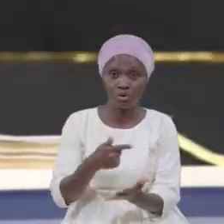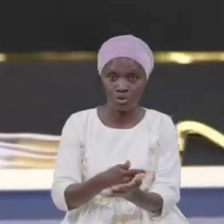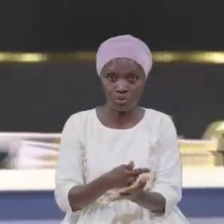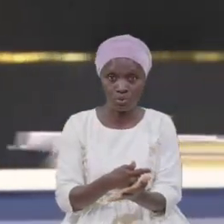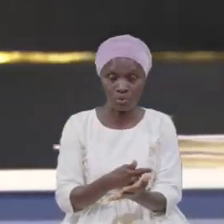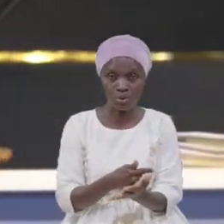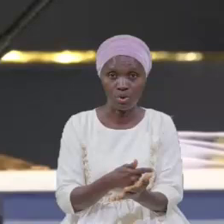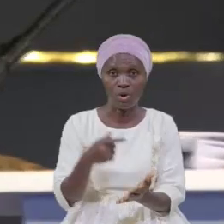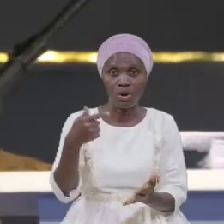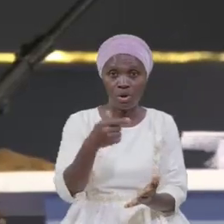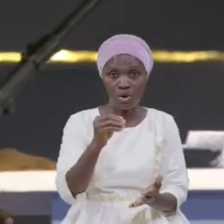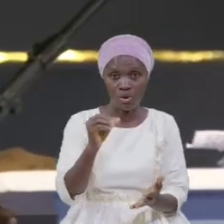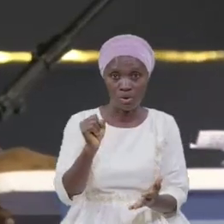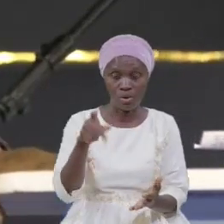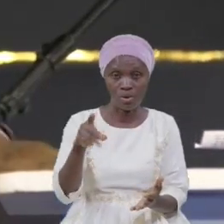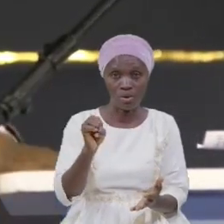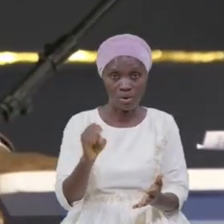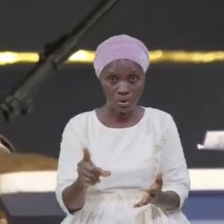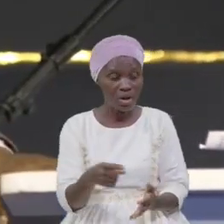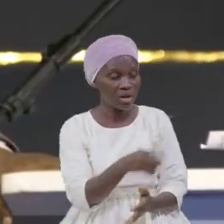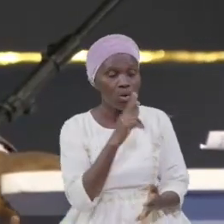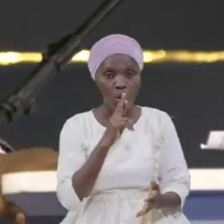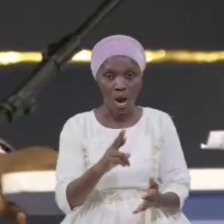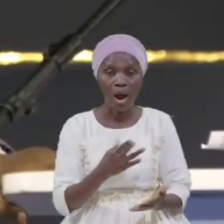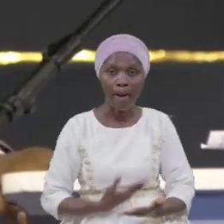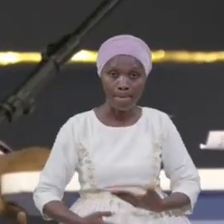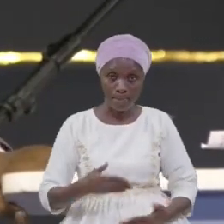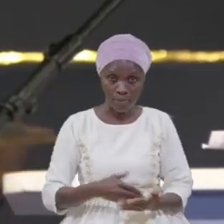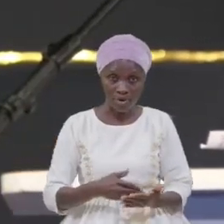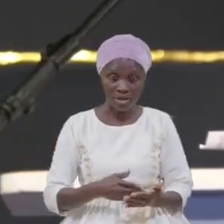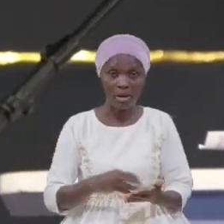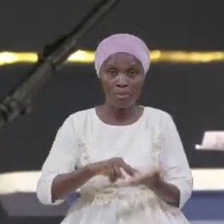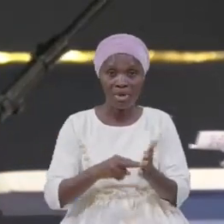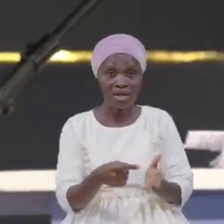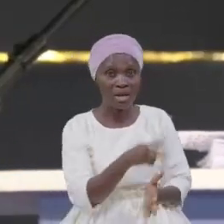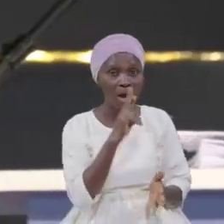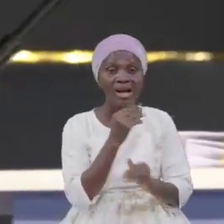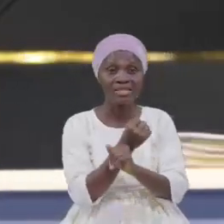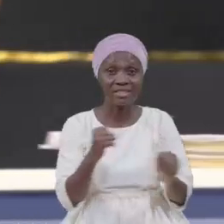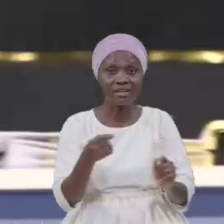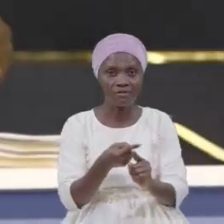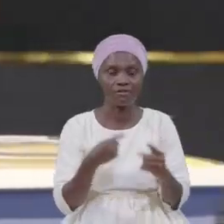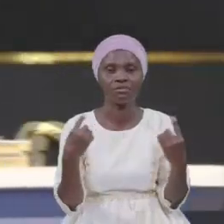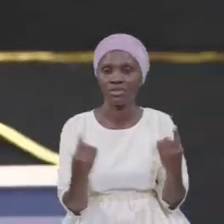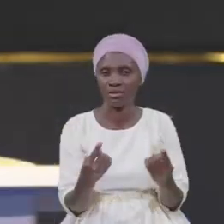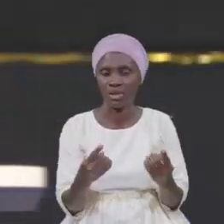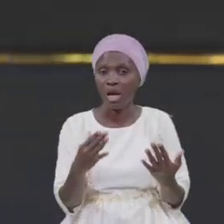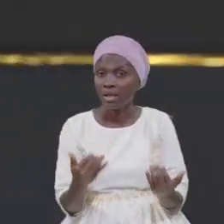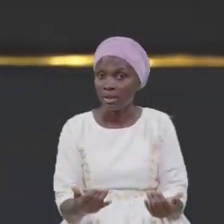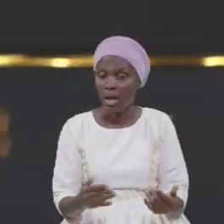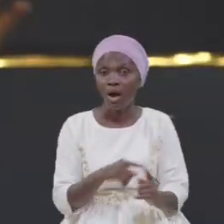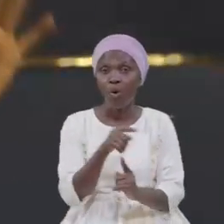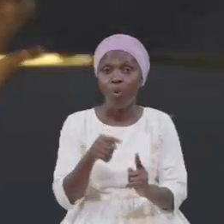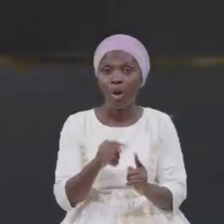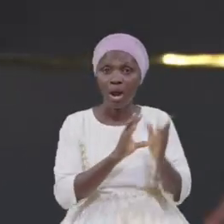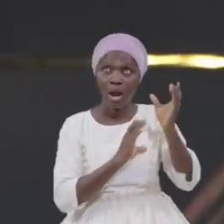born again. They were saved. Now, when Christ died